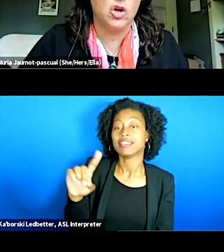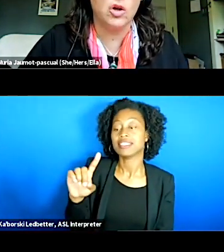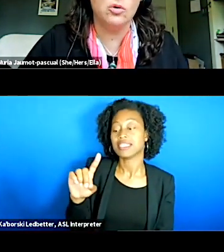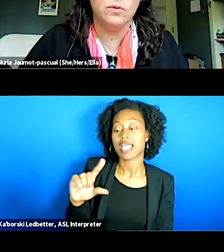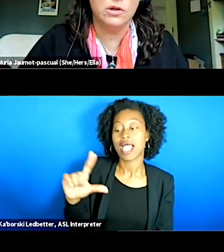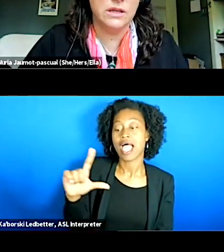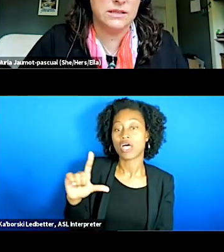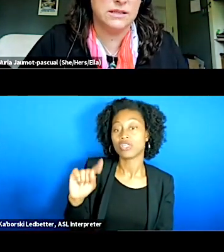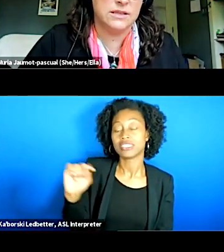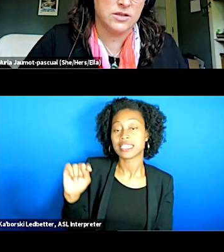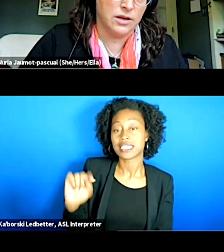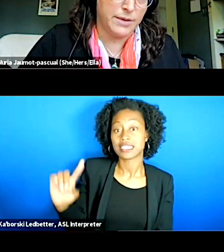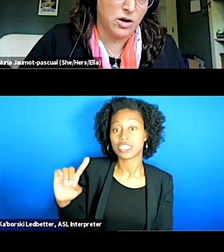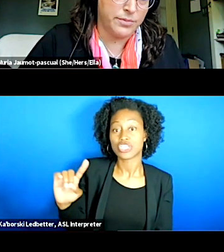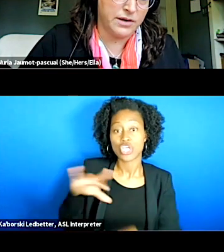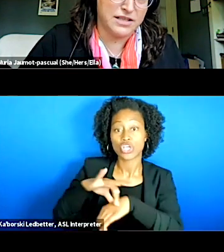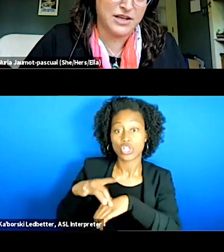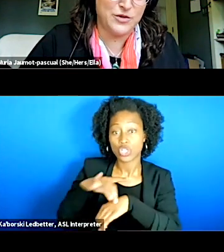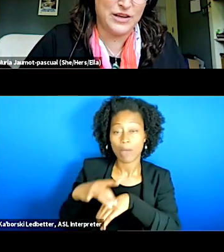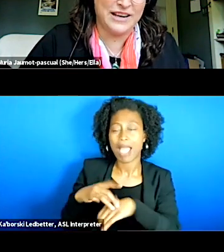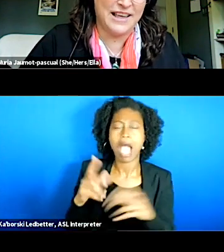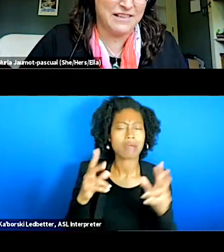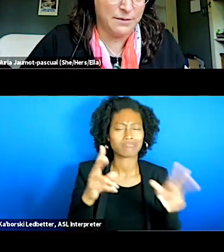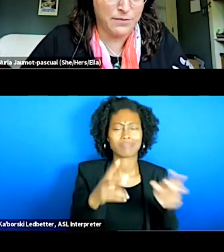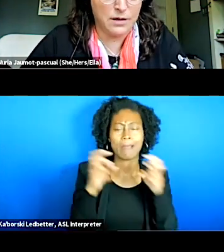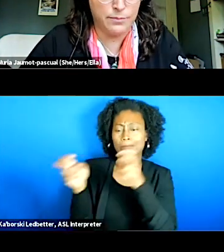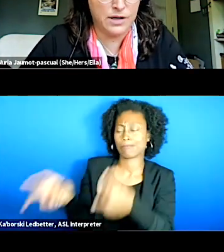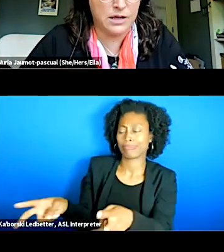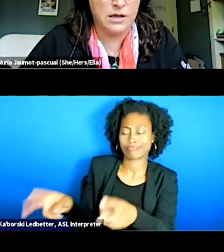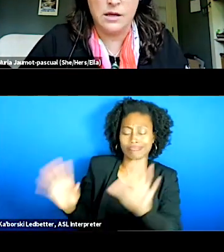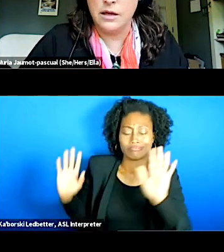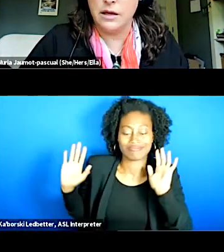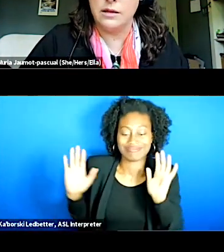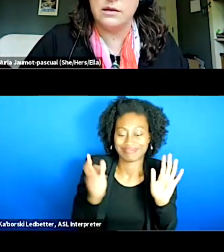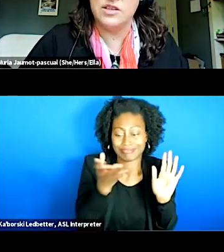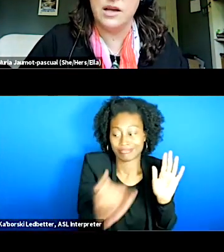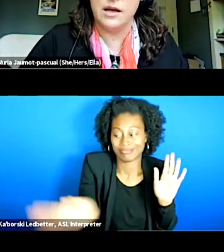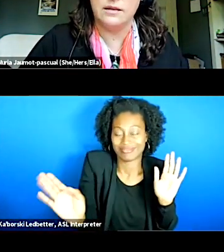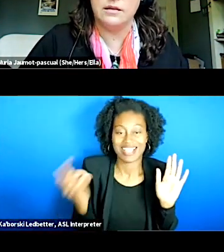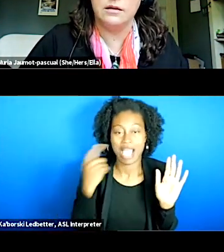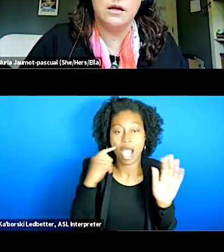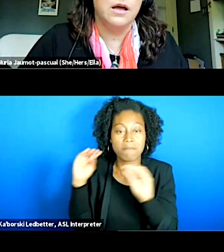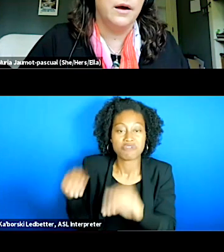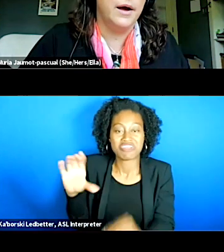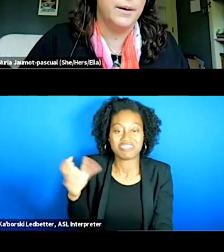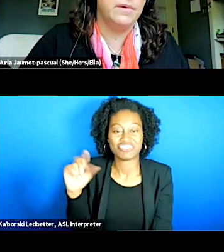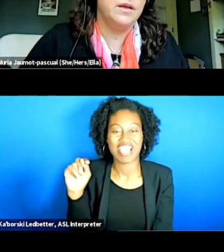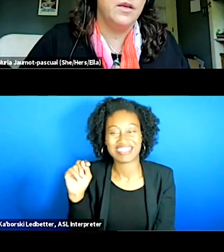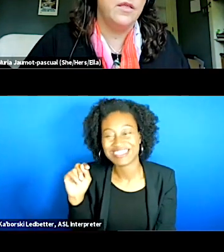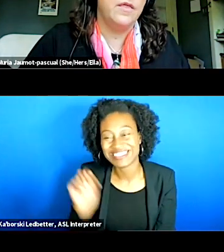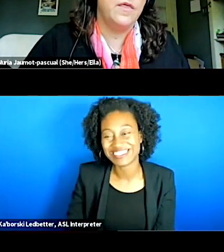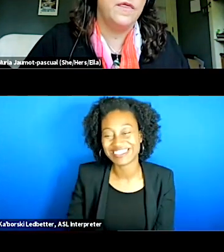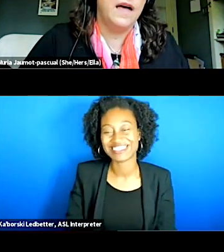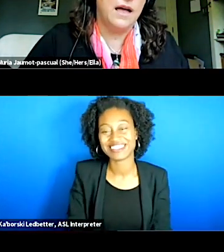NDLTD Global ETD. So let me copy it so you can have it. I'm going to put it in the chat.